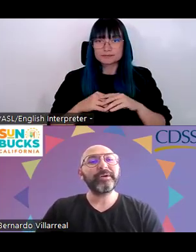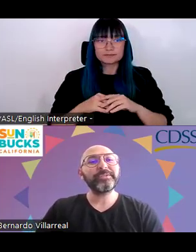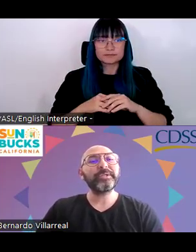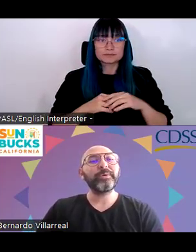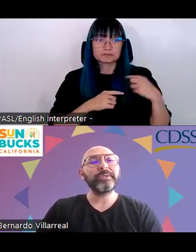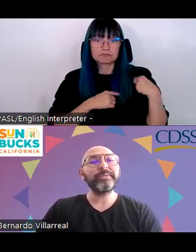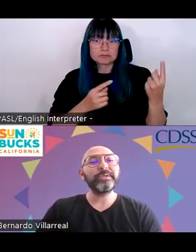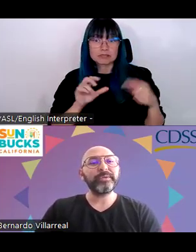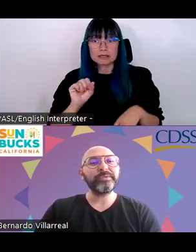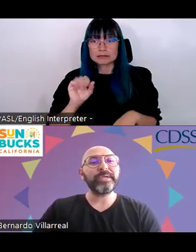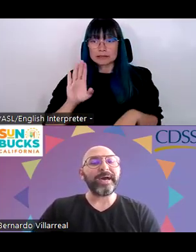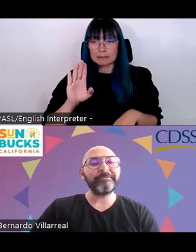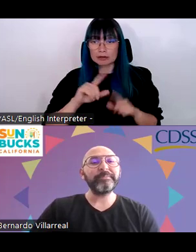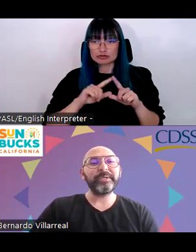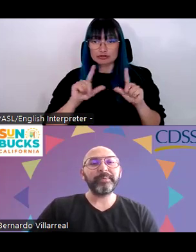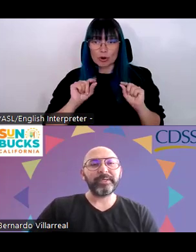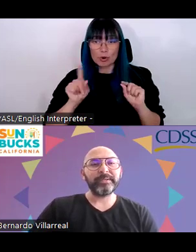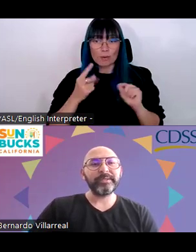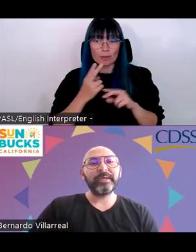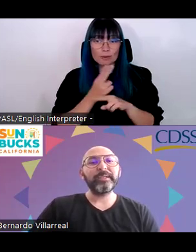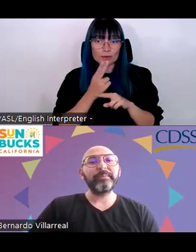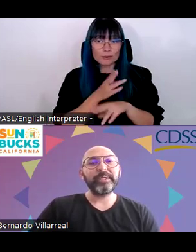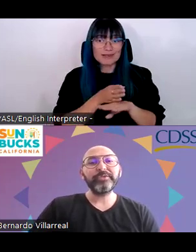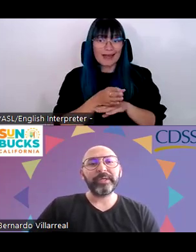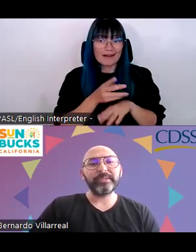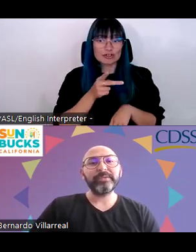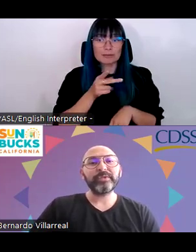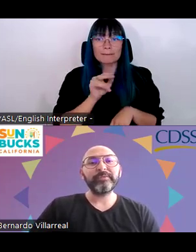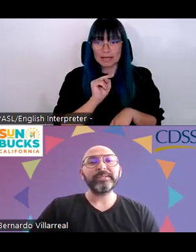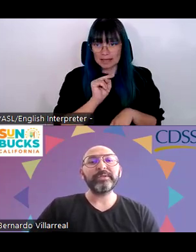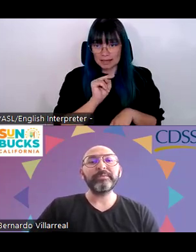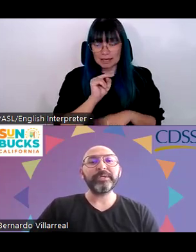Since Sunbucks cards can only be used after being pinned, the